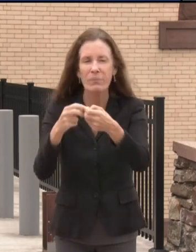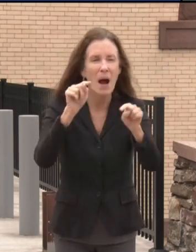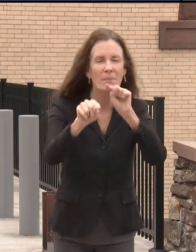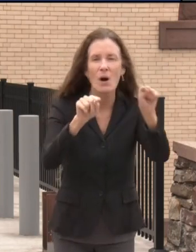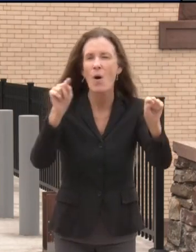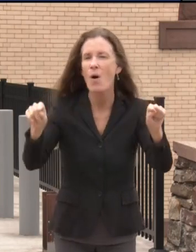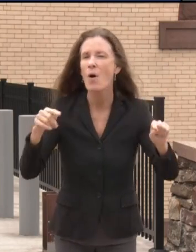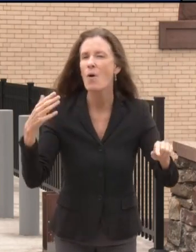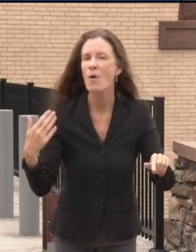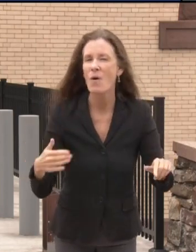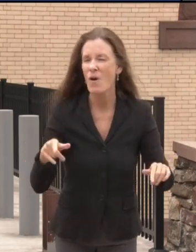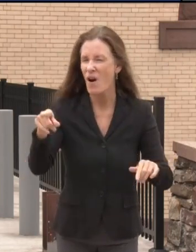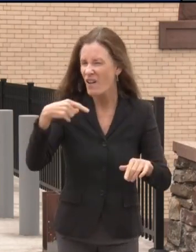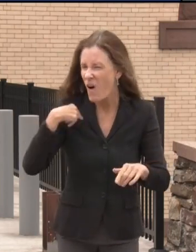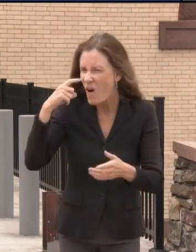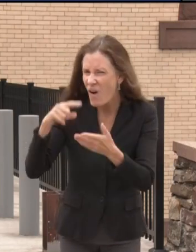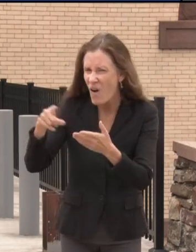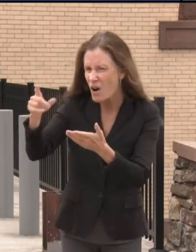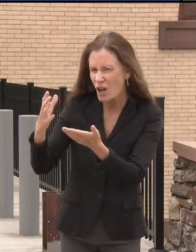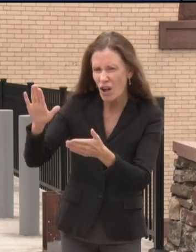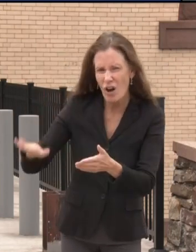in this state and in this nation.